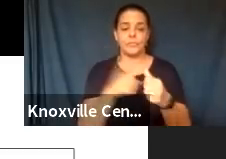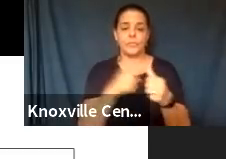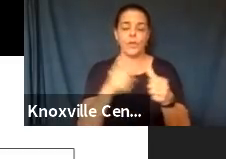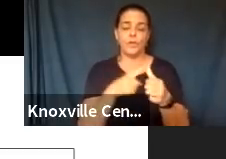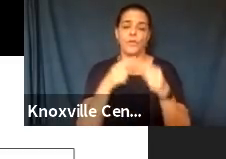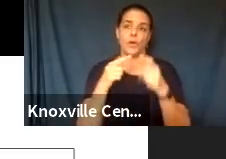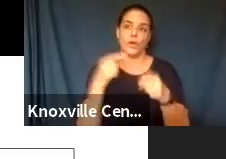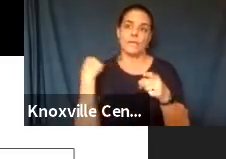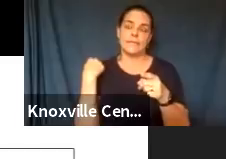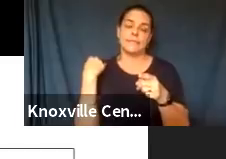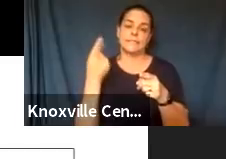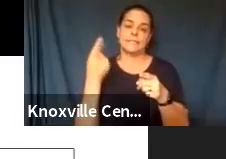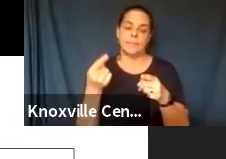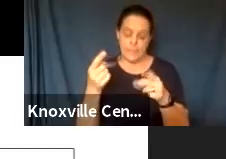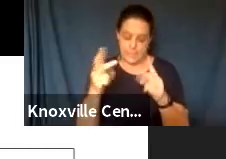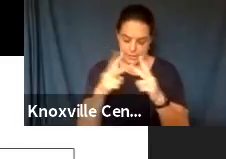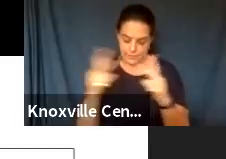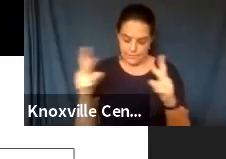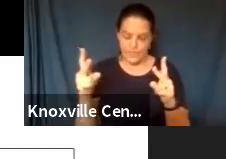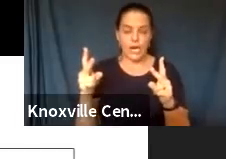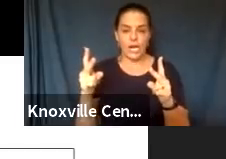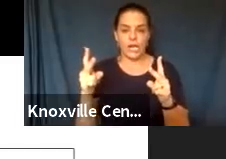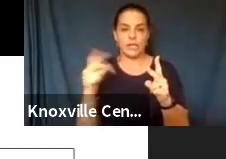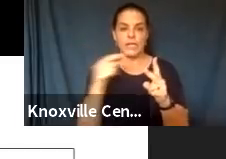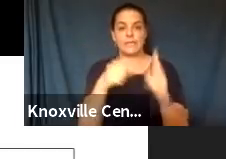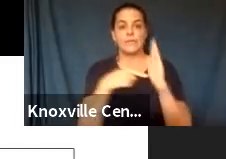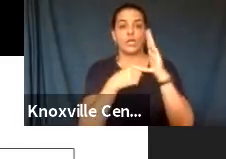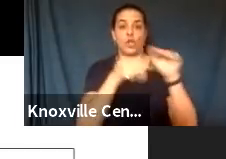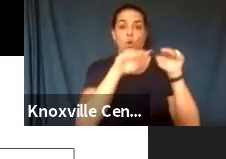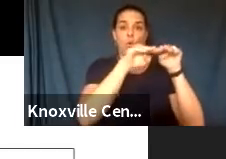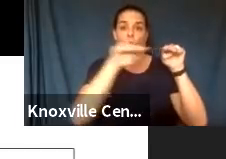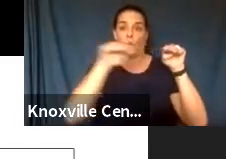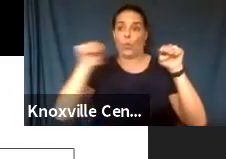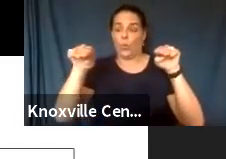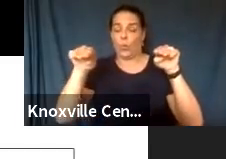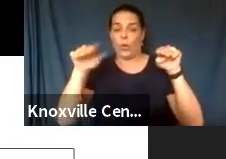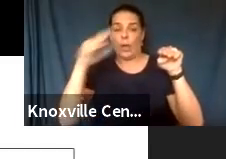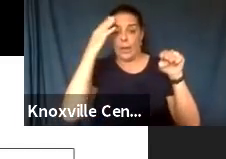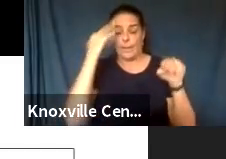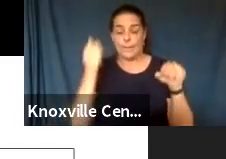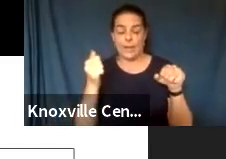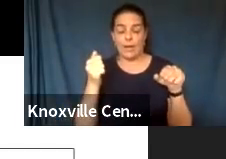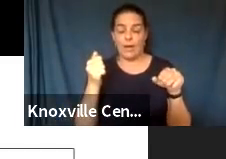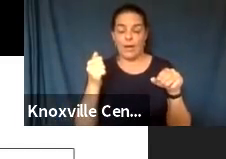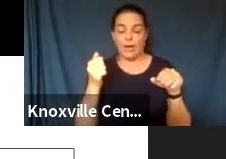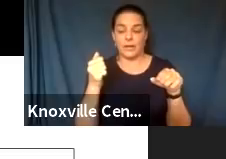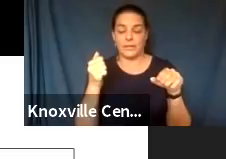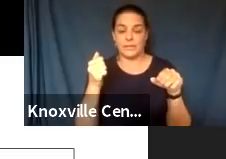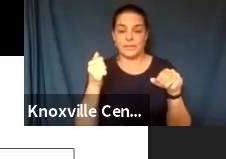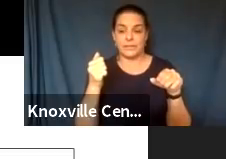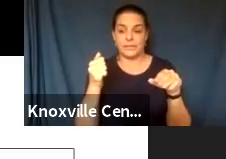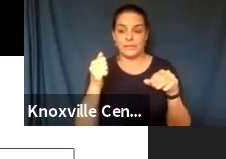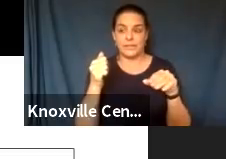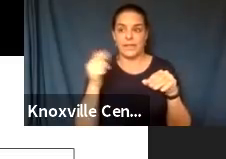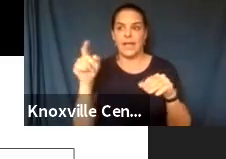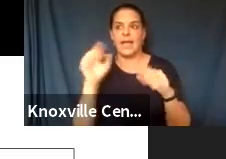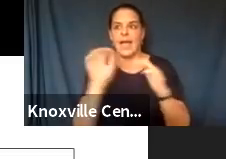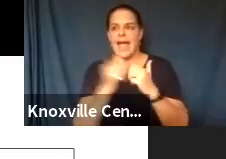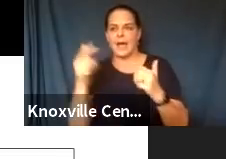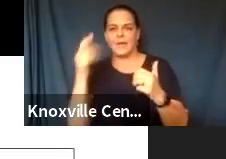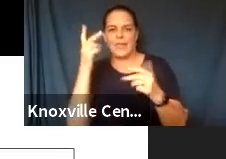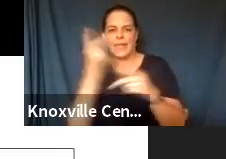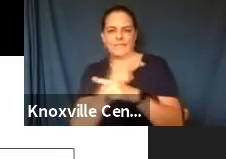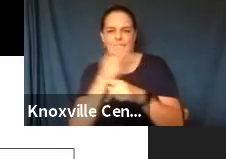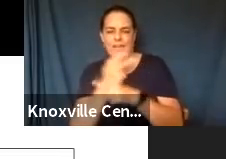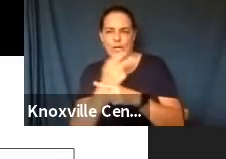very, I mean, it's been portrayed as linear because as they decide what best fits it, it's been a